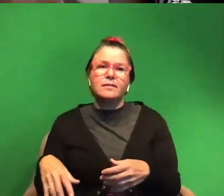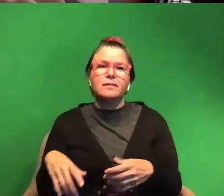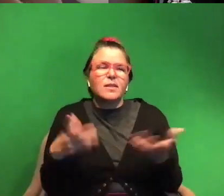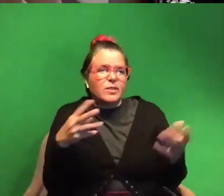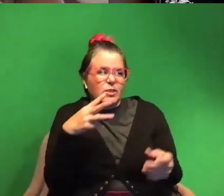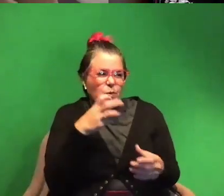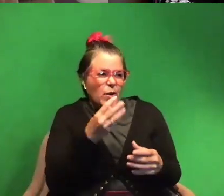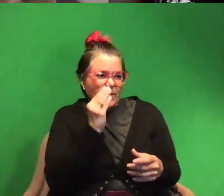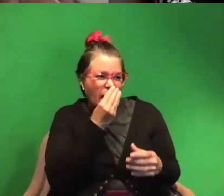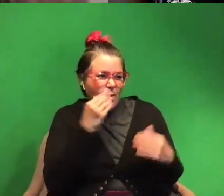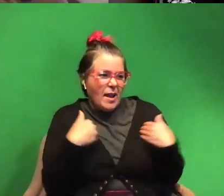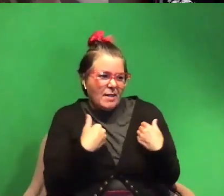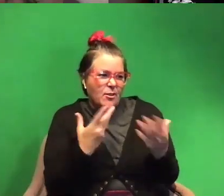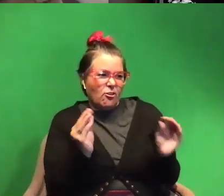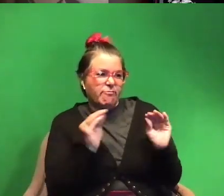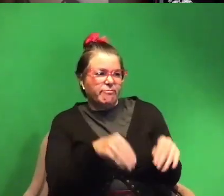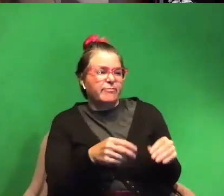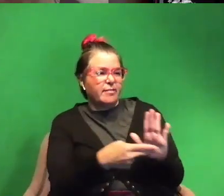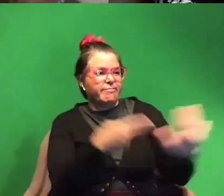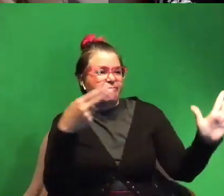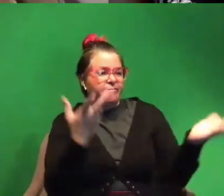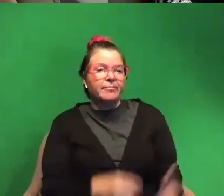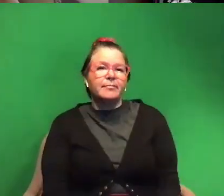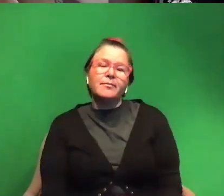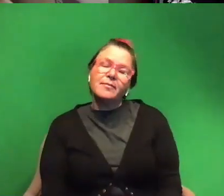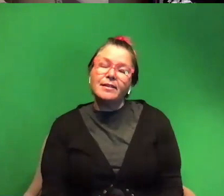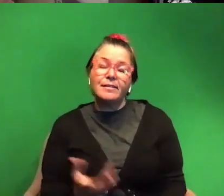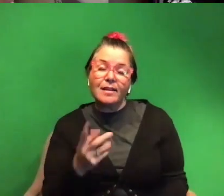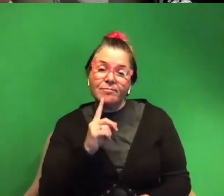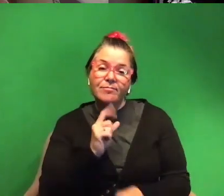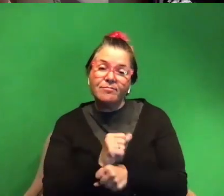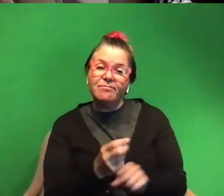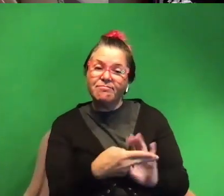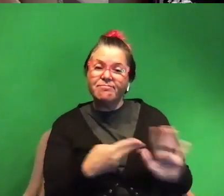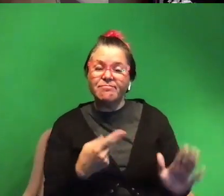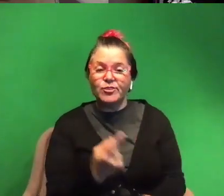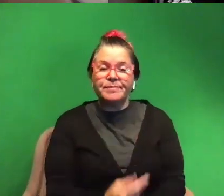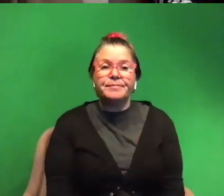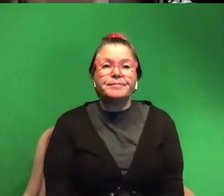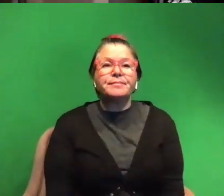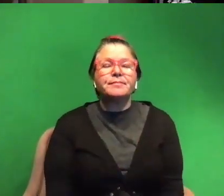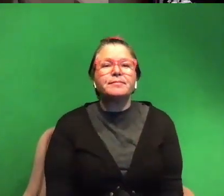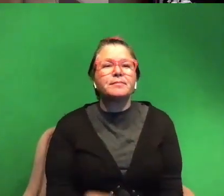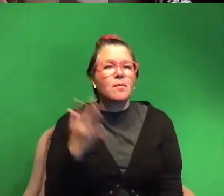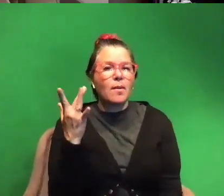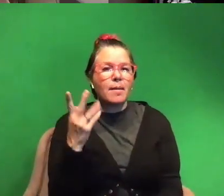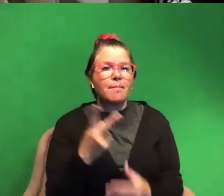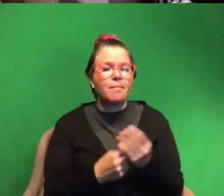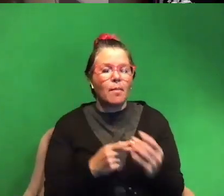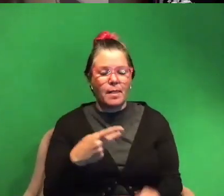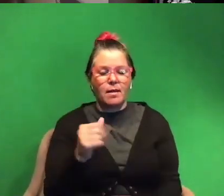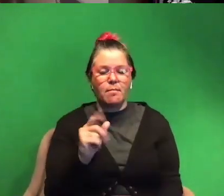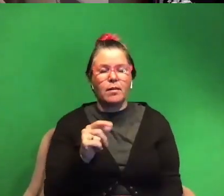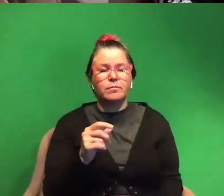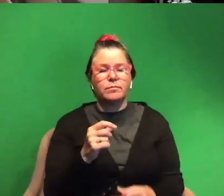weird flower animals. There are animals that are flowers, which is kind of true actually when you think about them. Because they both in the polyp structure kind of look